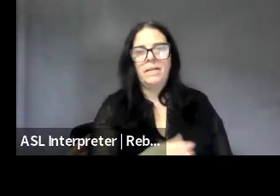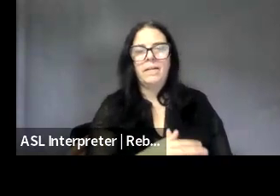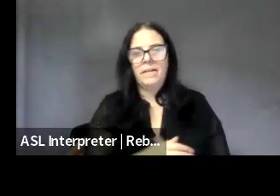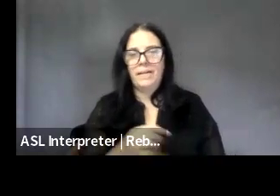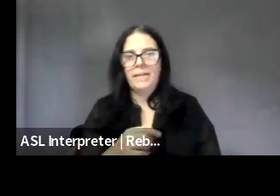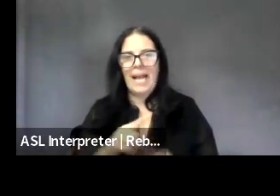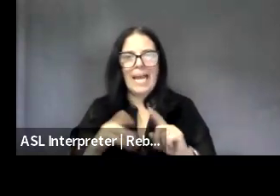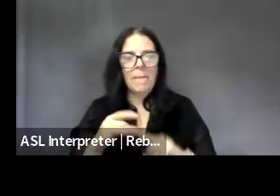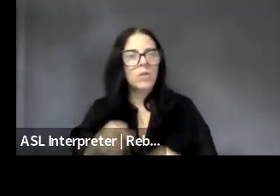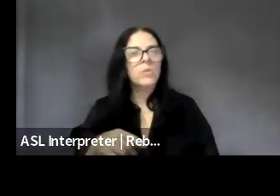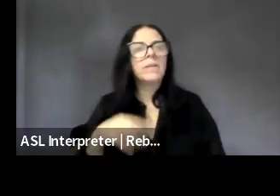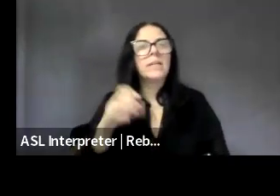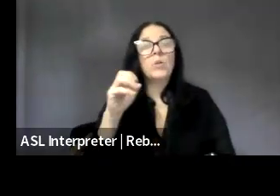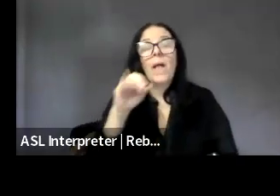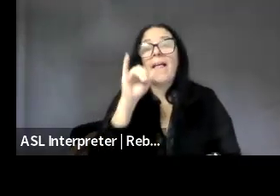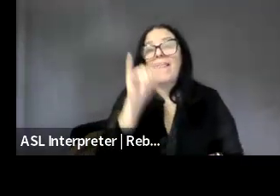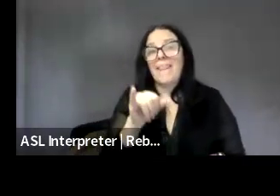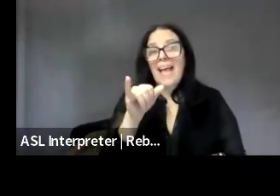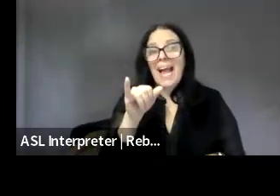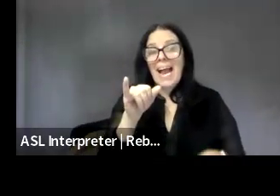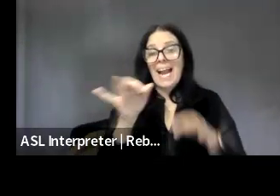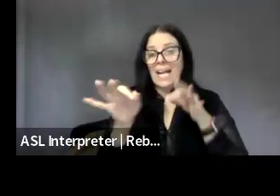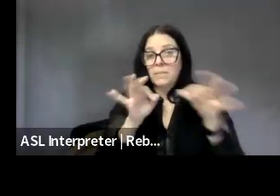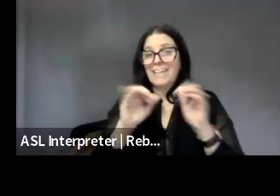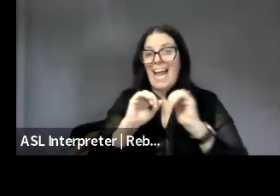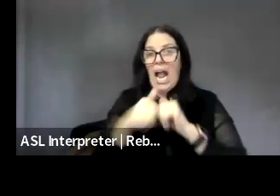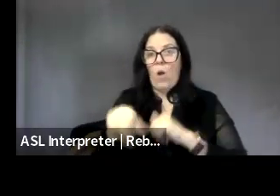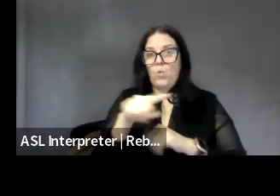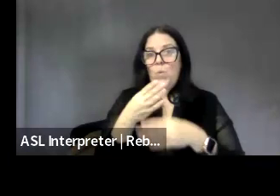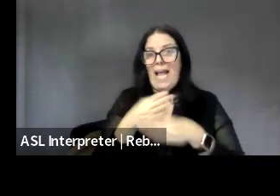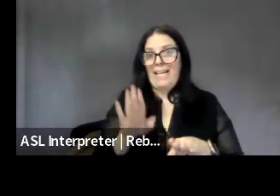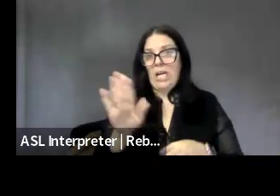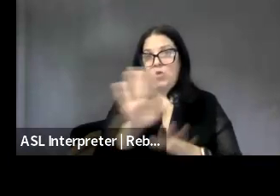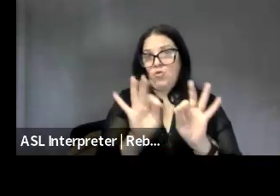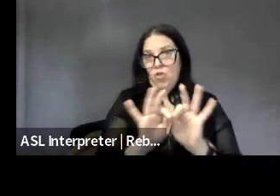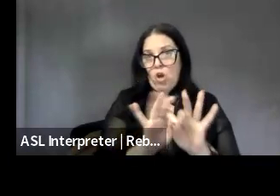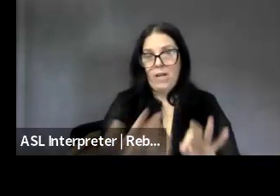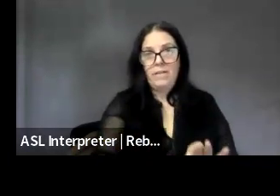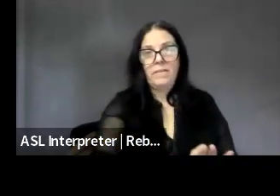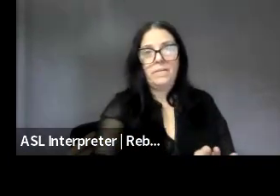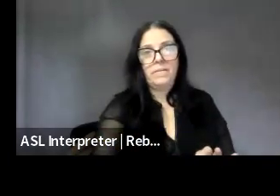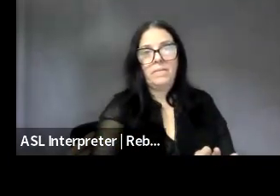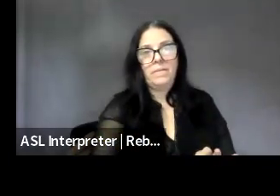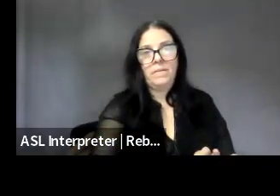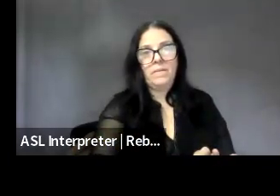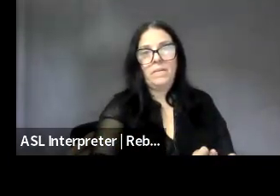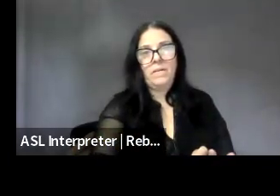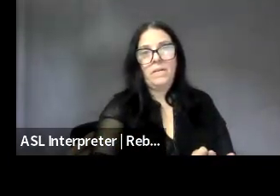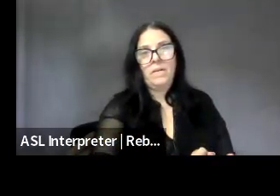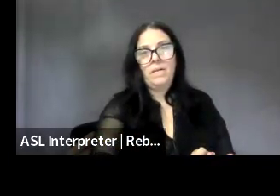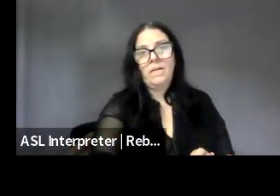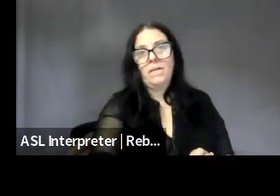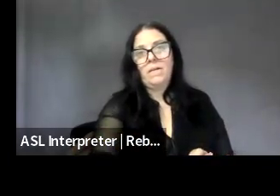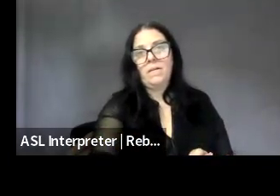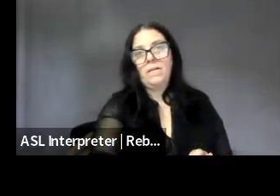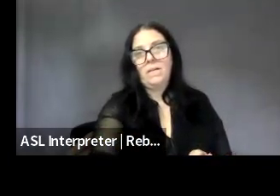explanation of how you allocate your costs, a general schedule of what